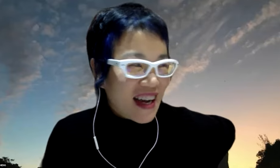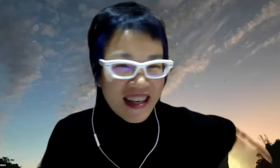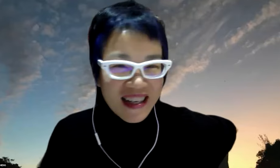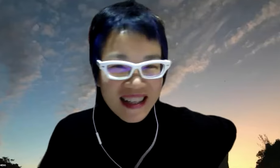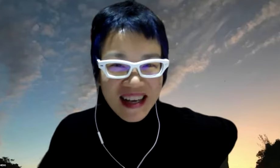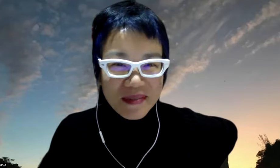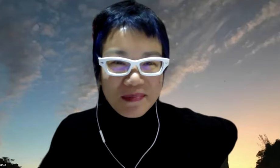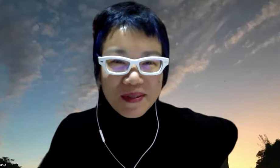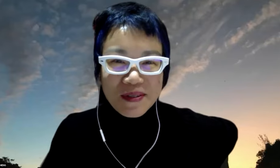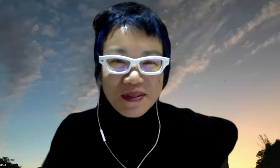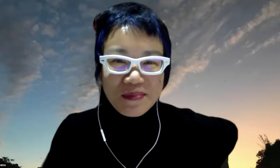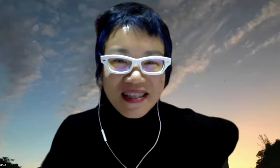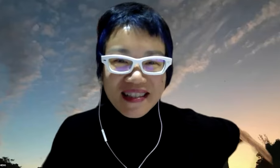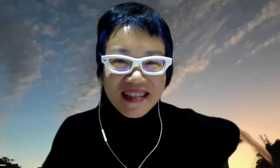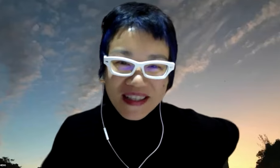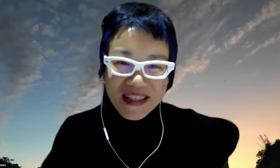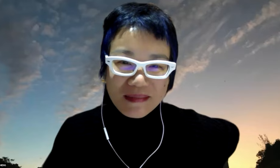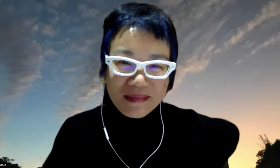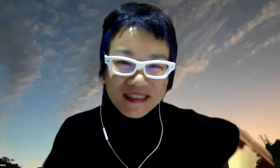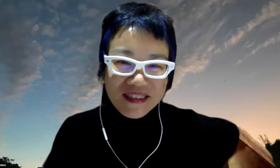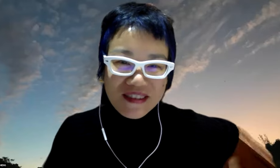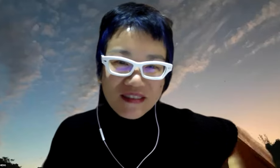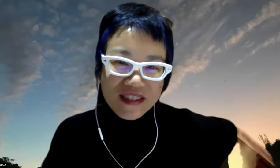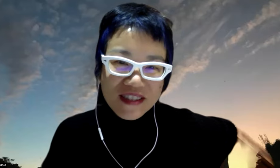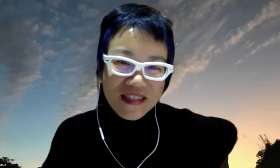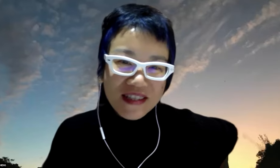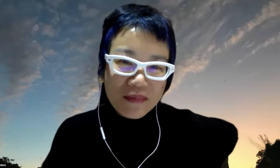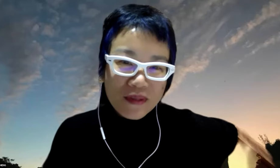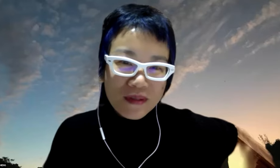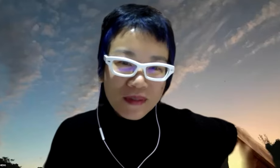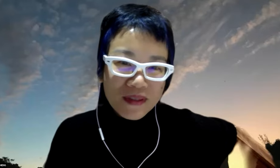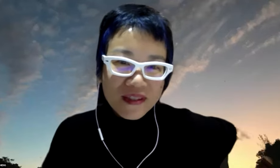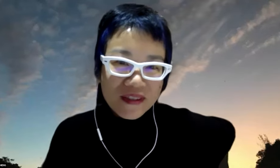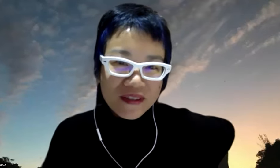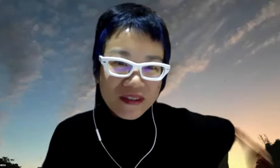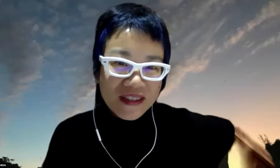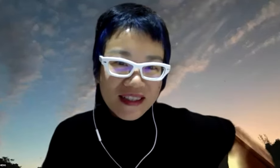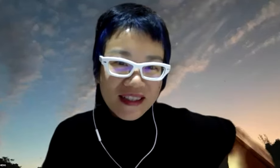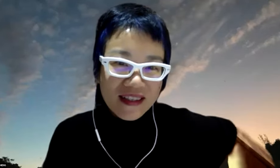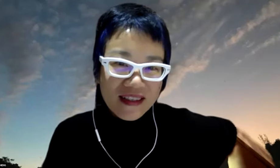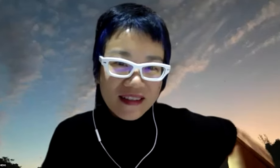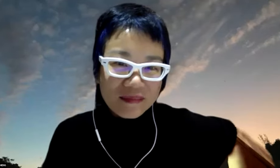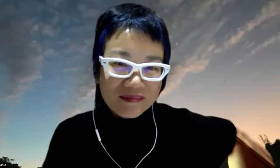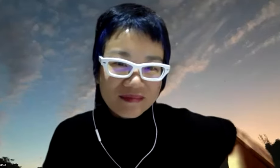what I'm supposed to be talking about. So I wanted to take a more personal